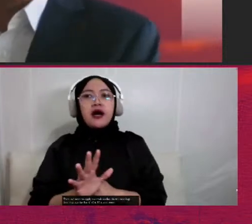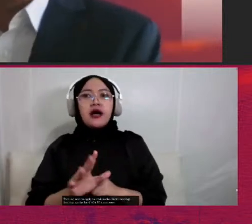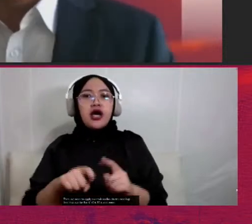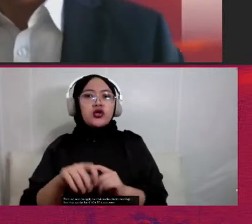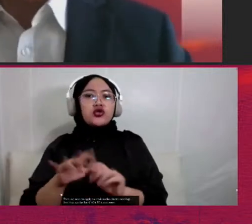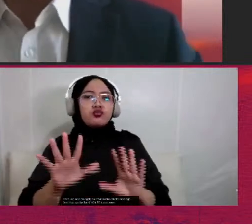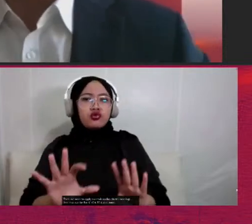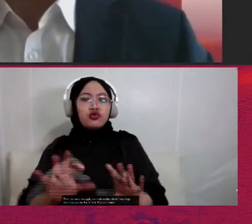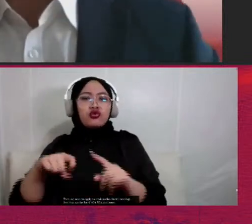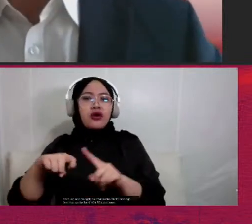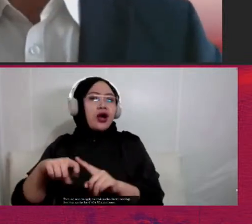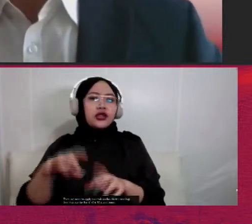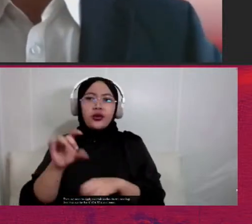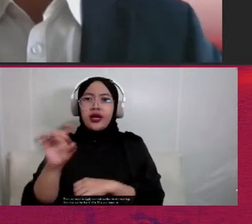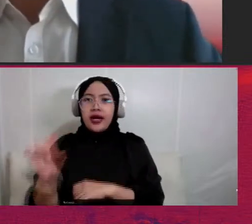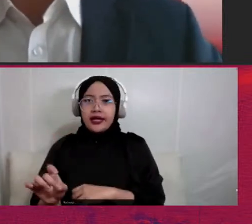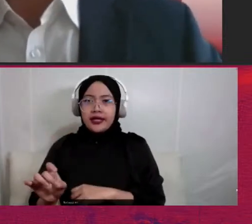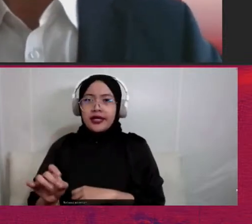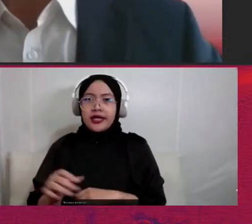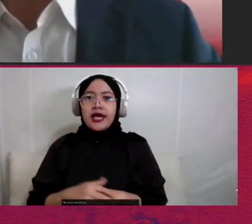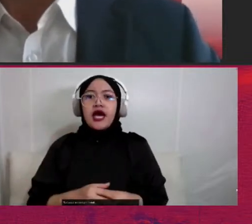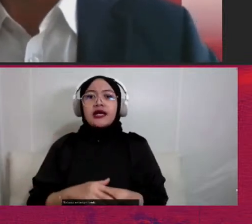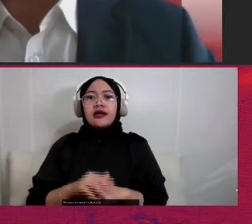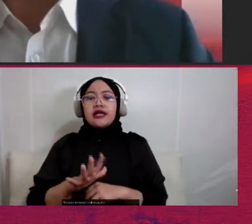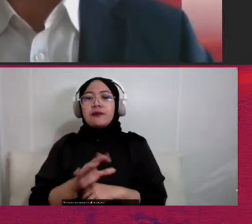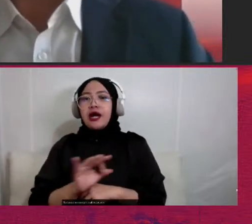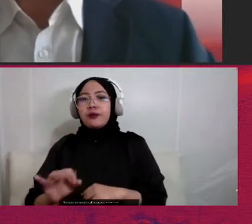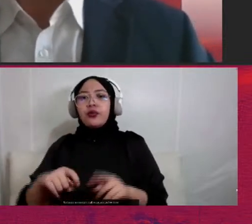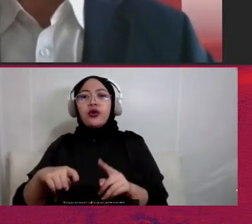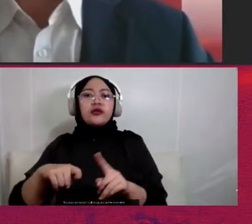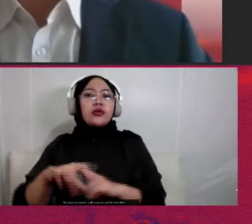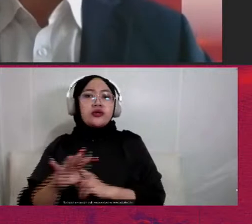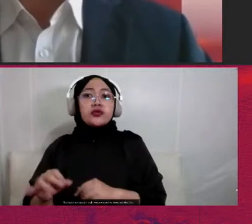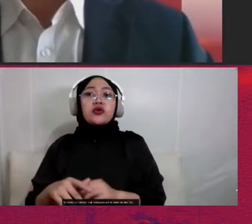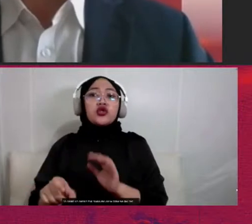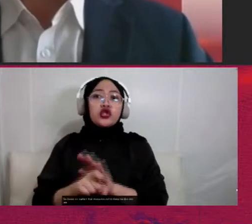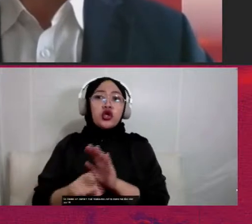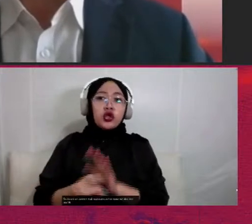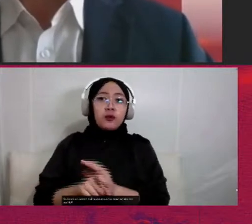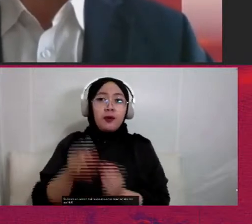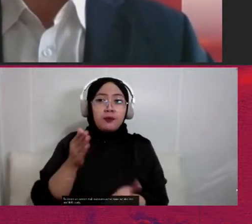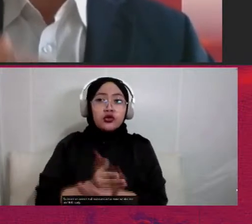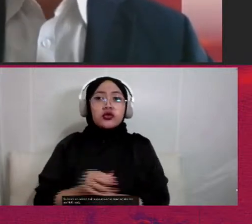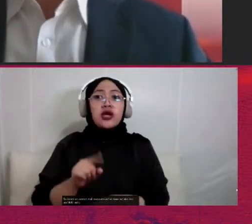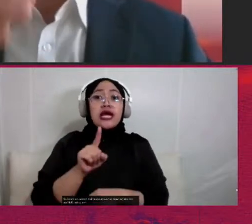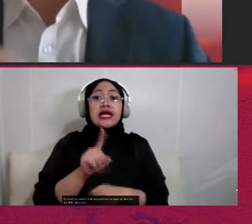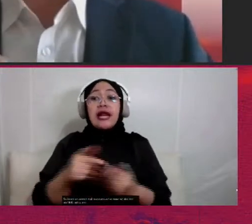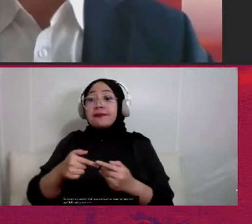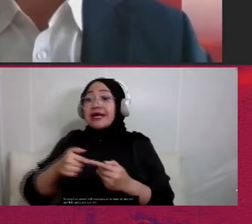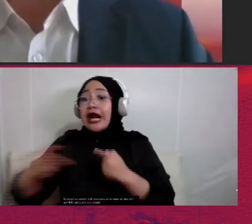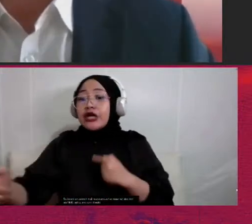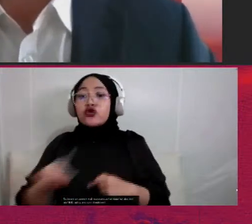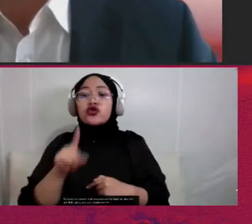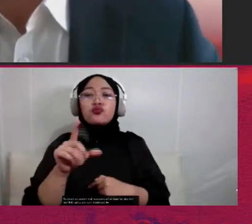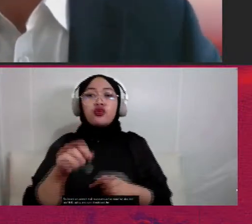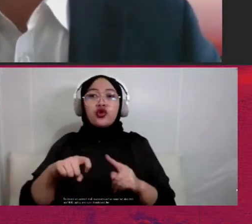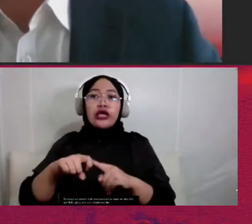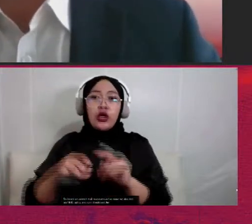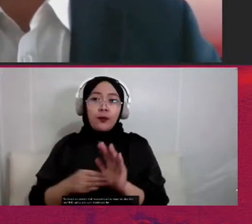more. So based on certain trial measures we've done, we decided on 10K radius and said it should not